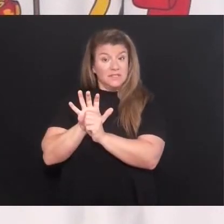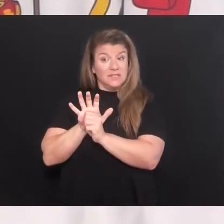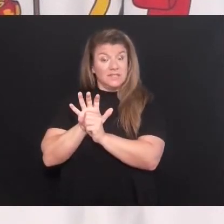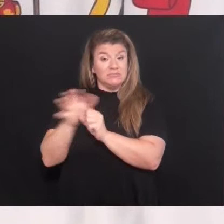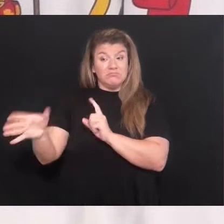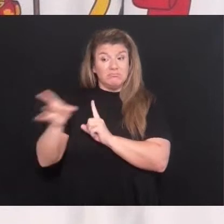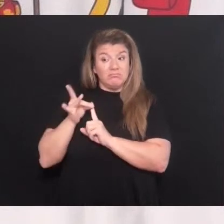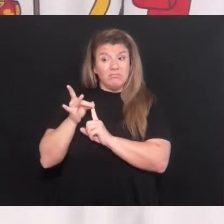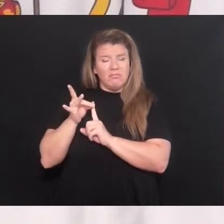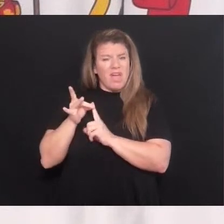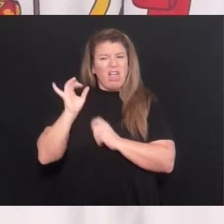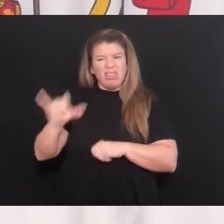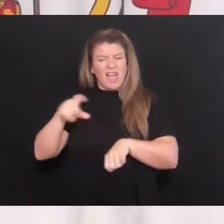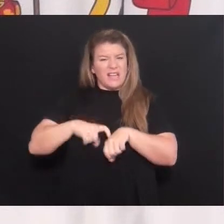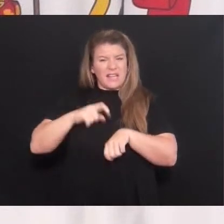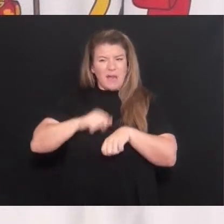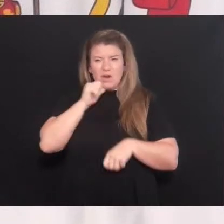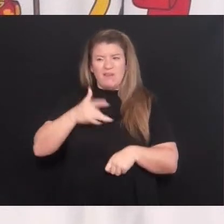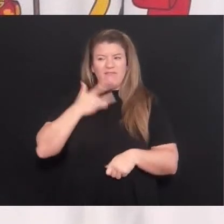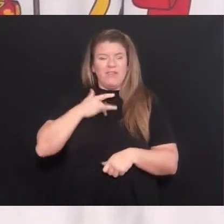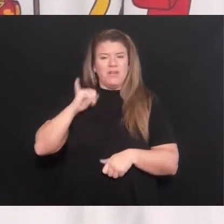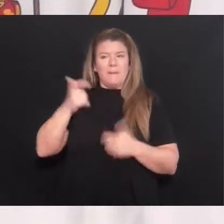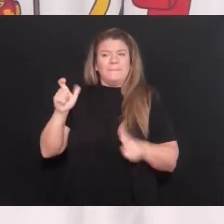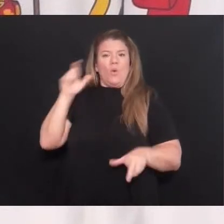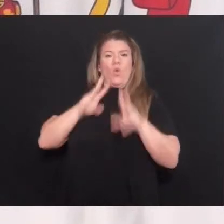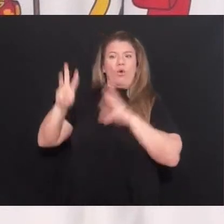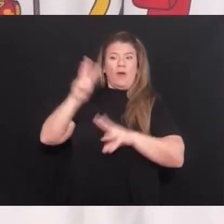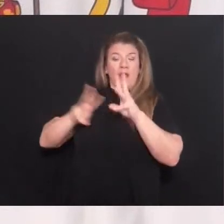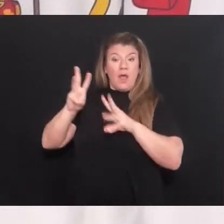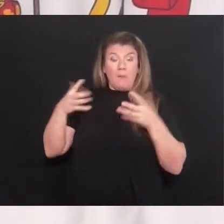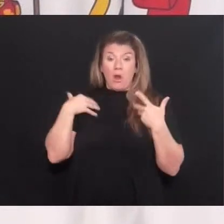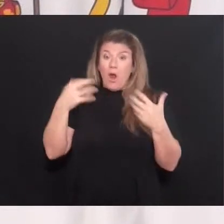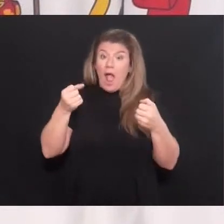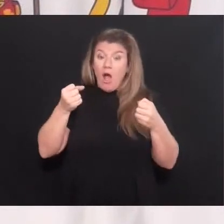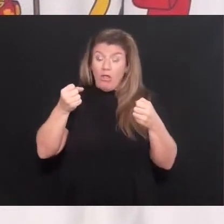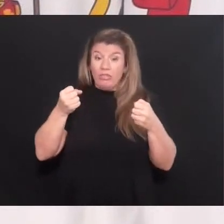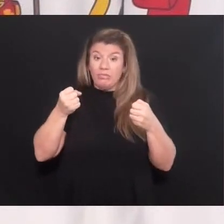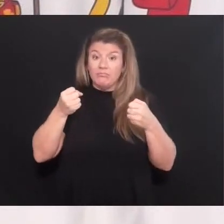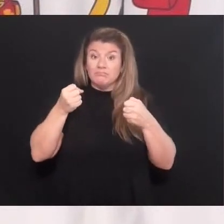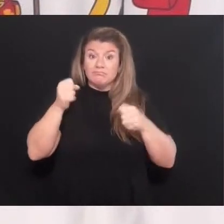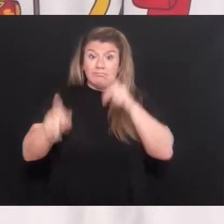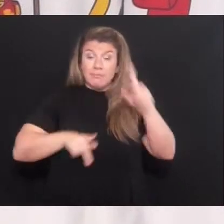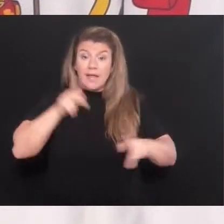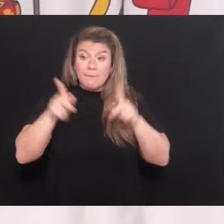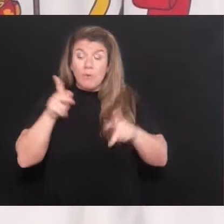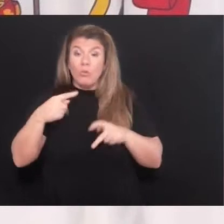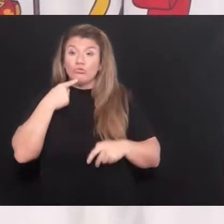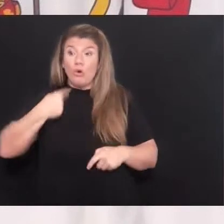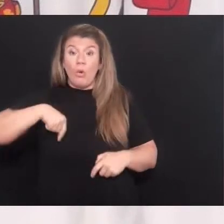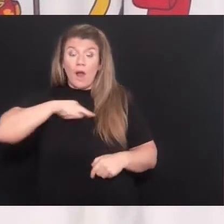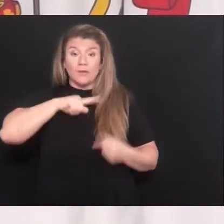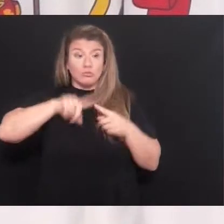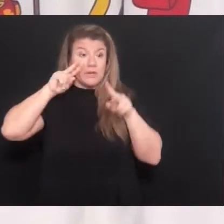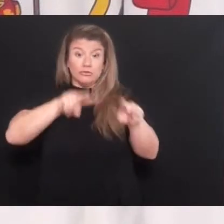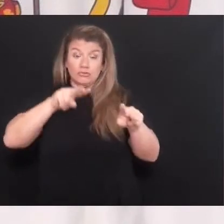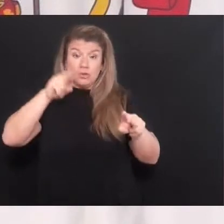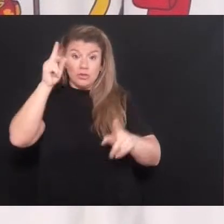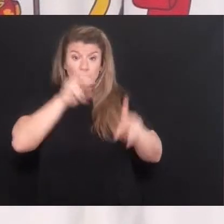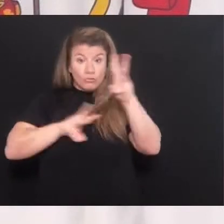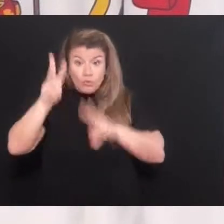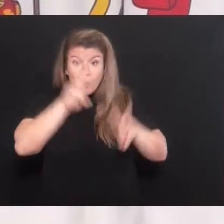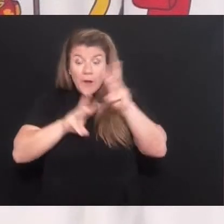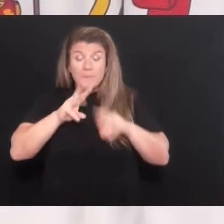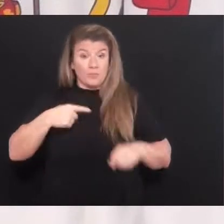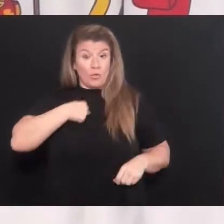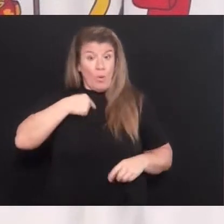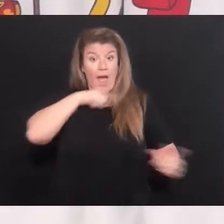We didn't seem terribly concerned and everything, but our health officials told me to be really concerned, and I was. I came to